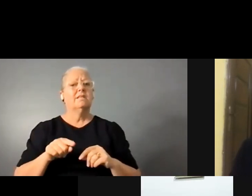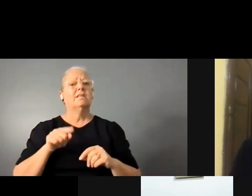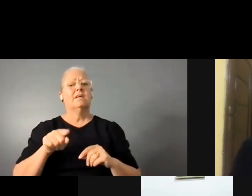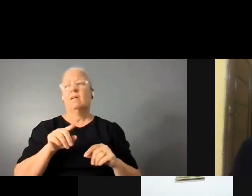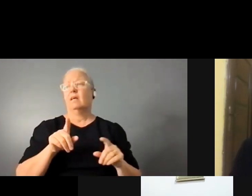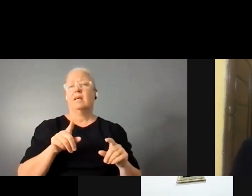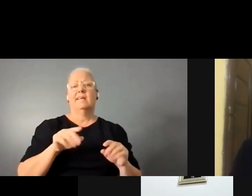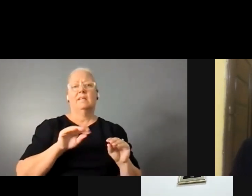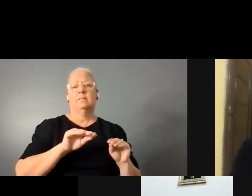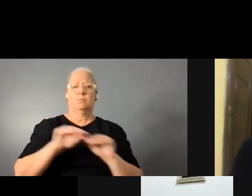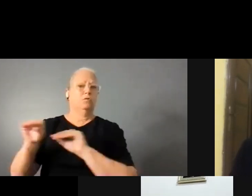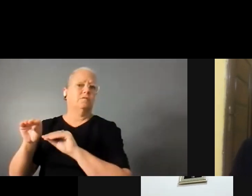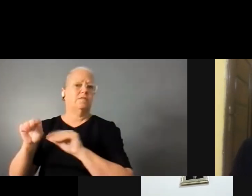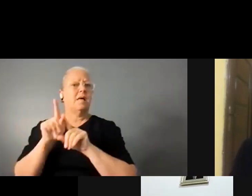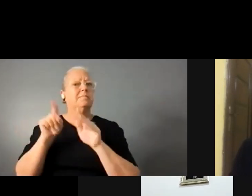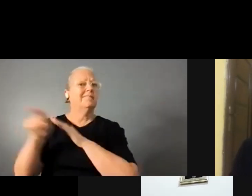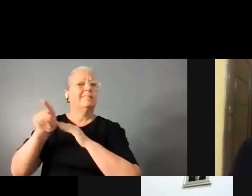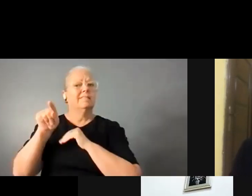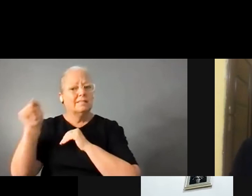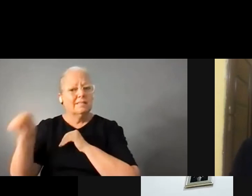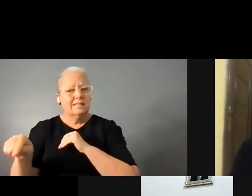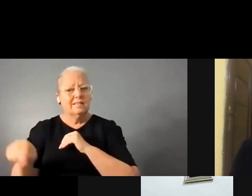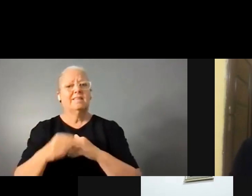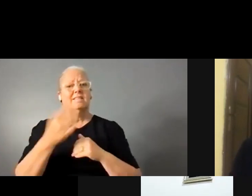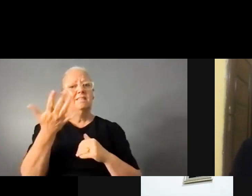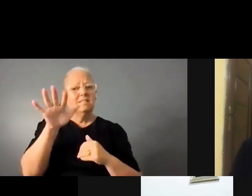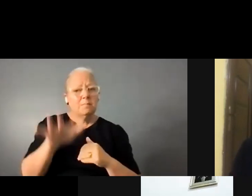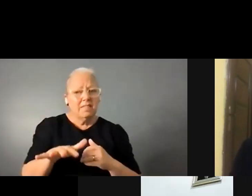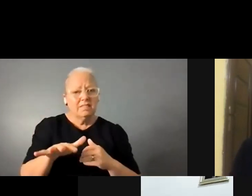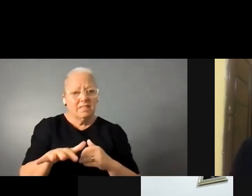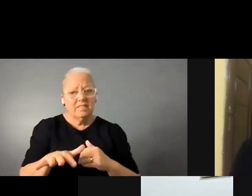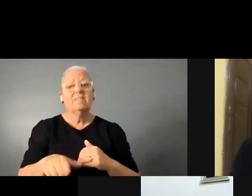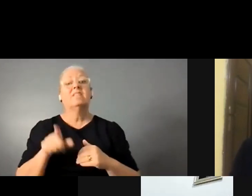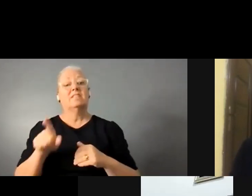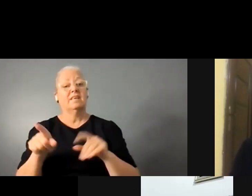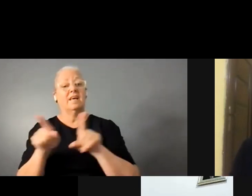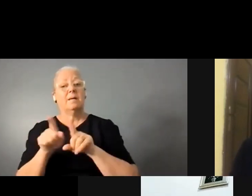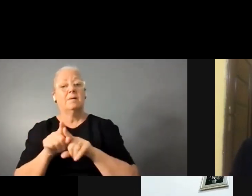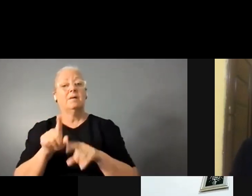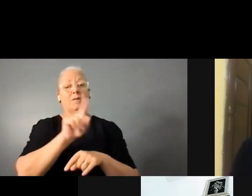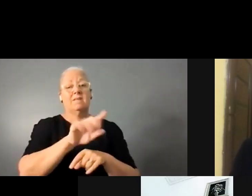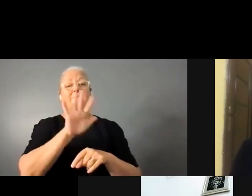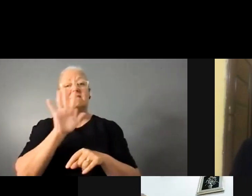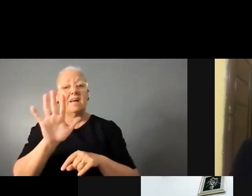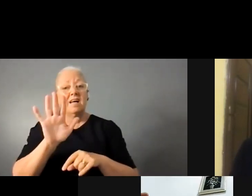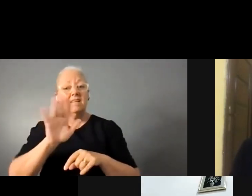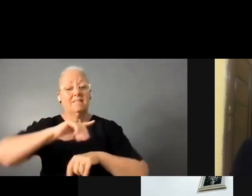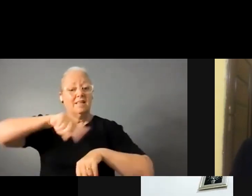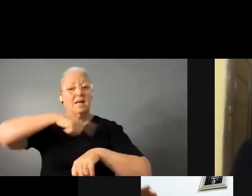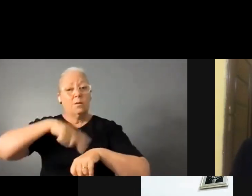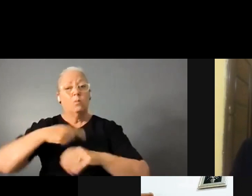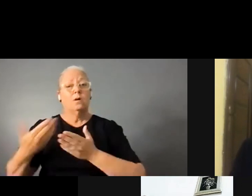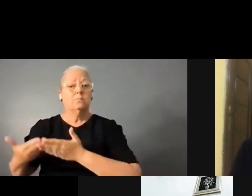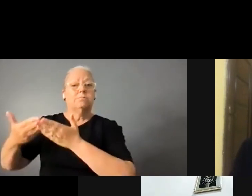then um, crossing the sea in a 15-hour long journey in order to get to Italy